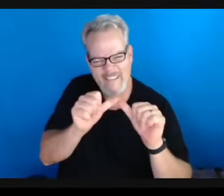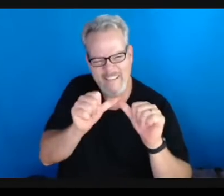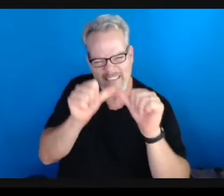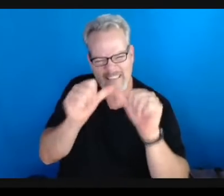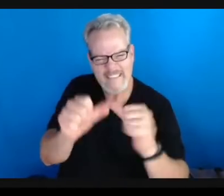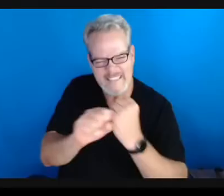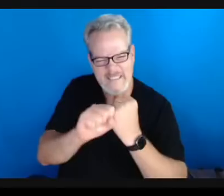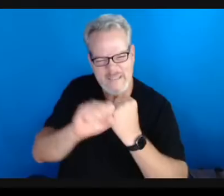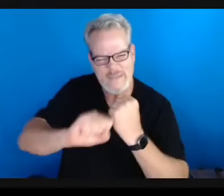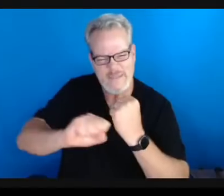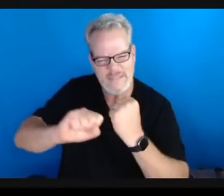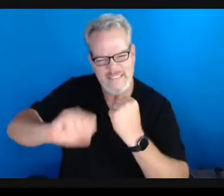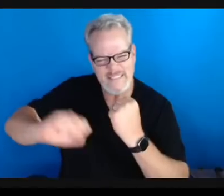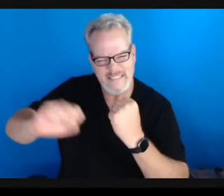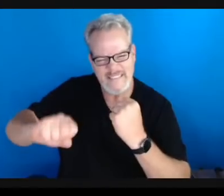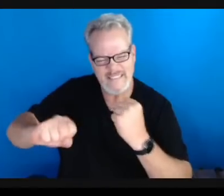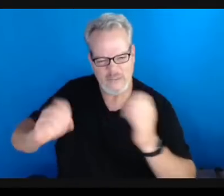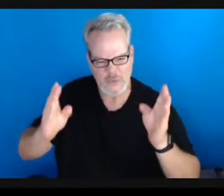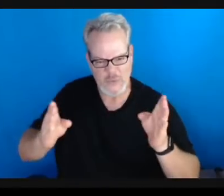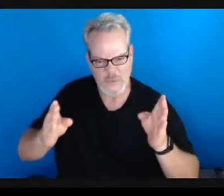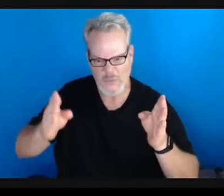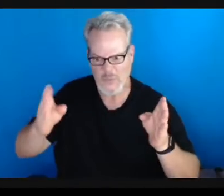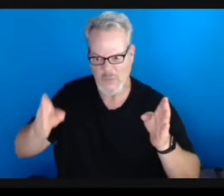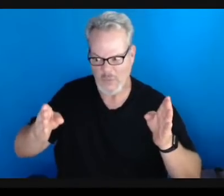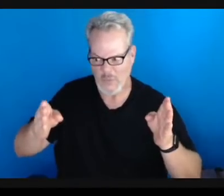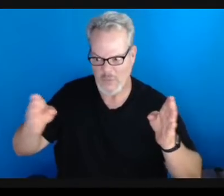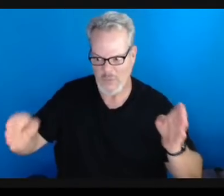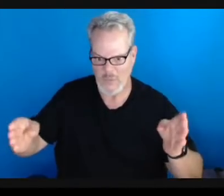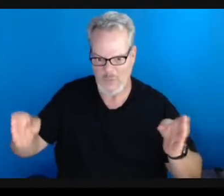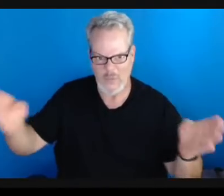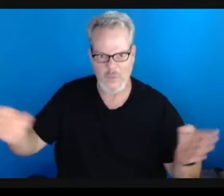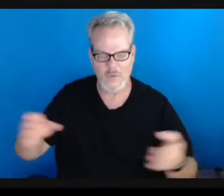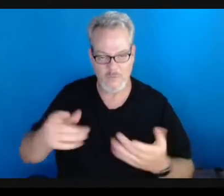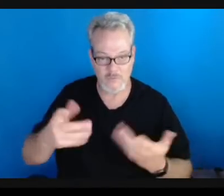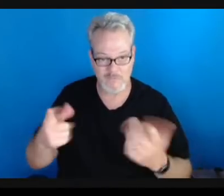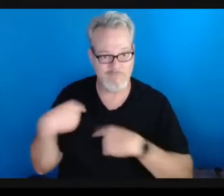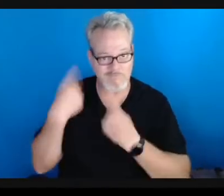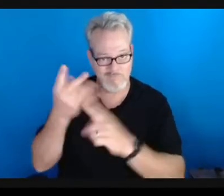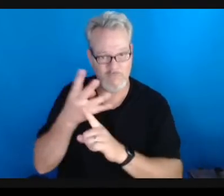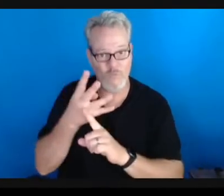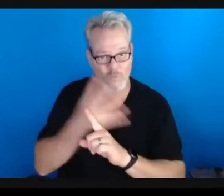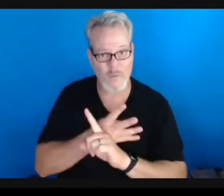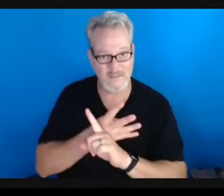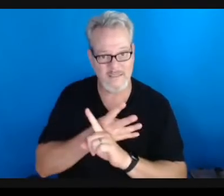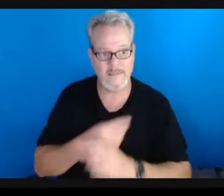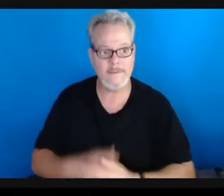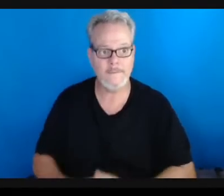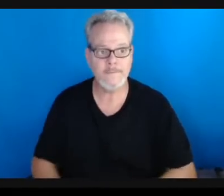course of this sequence here. It's been 4 months.